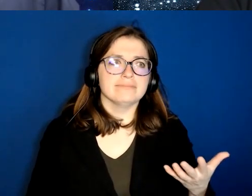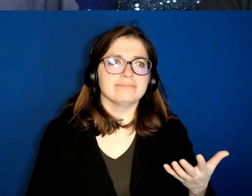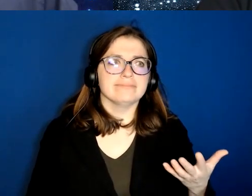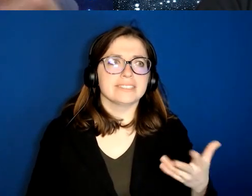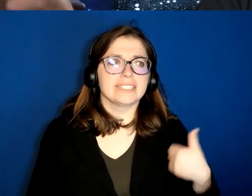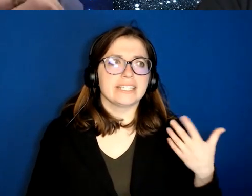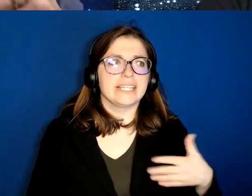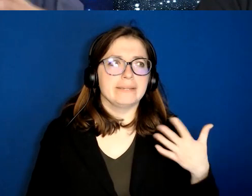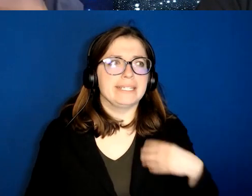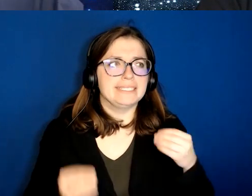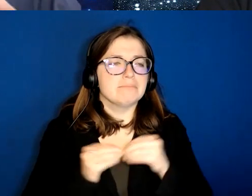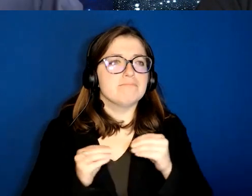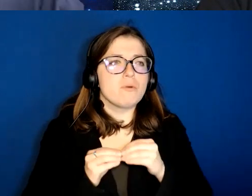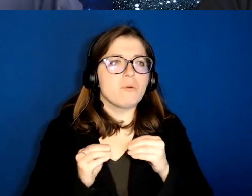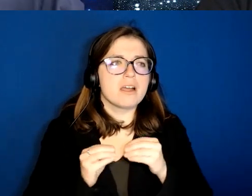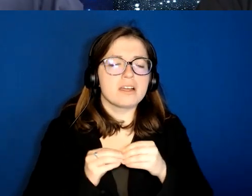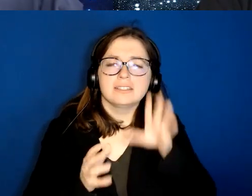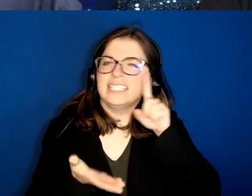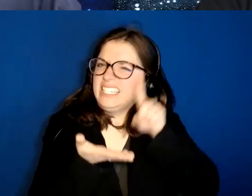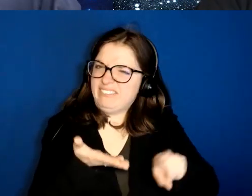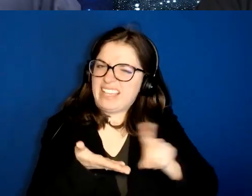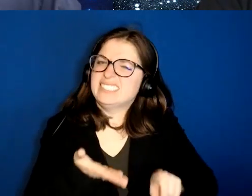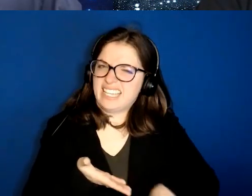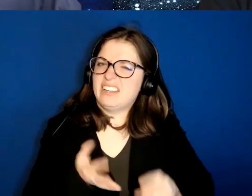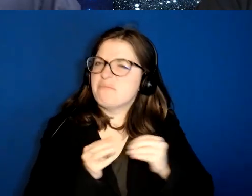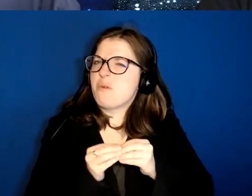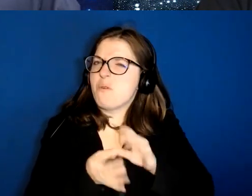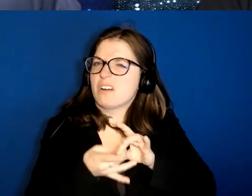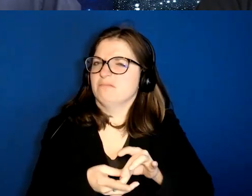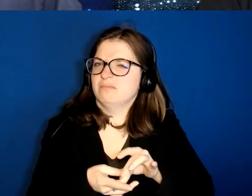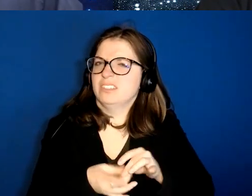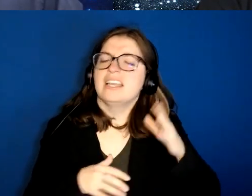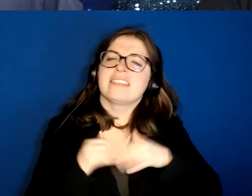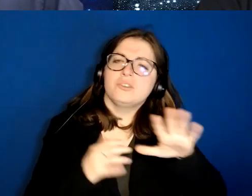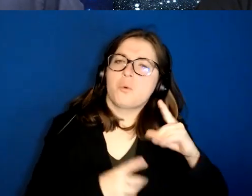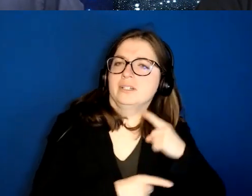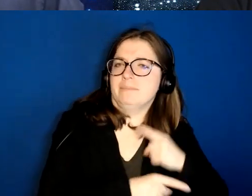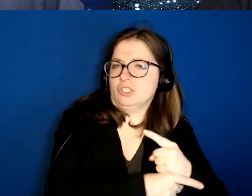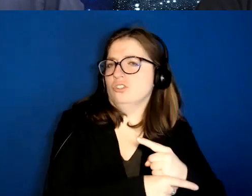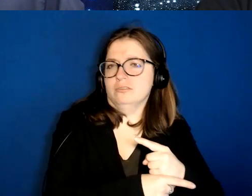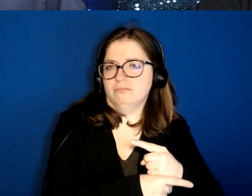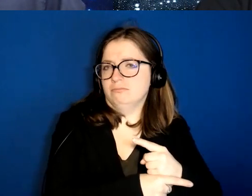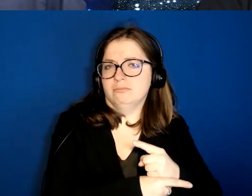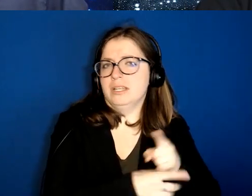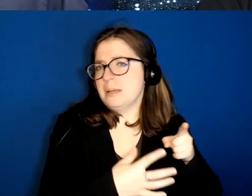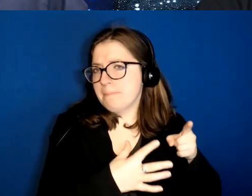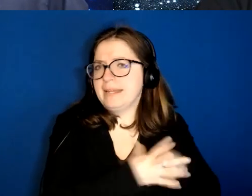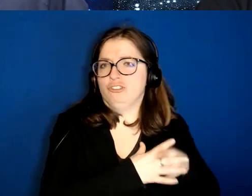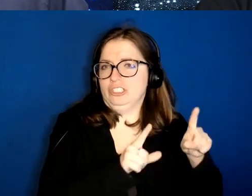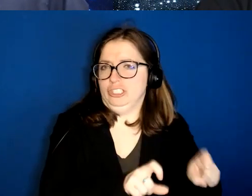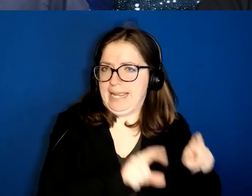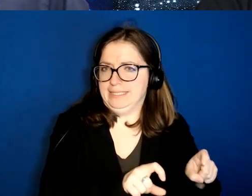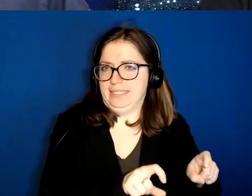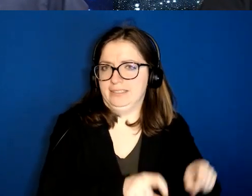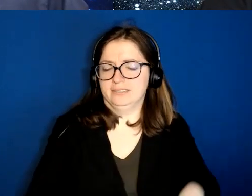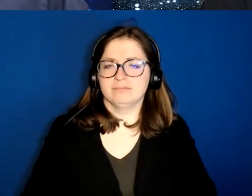it's more investigative in nature than your typical penetration testing approach. So is this bug